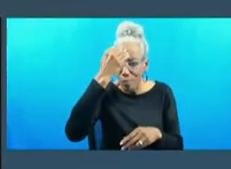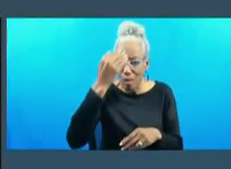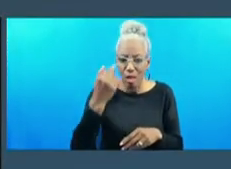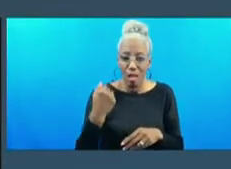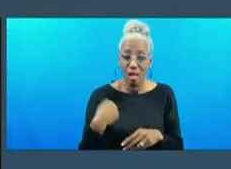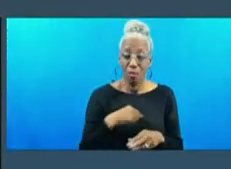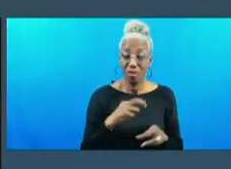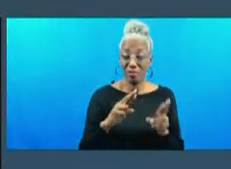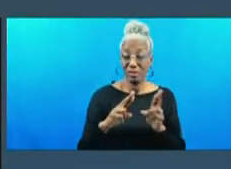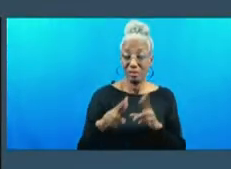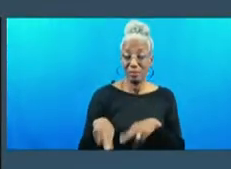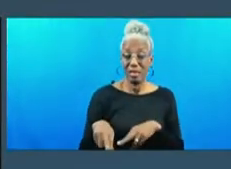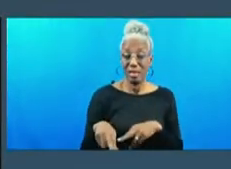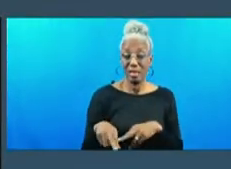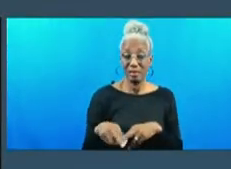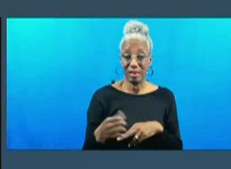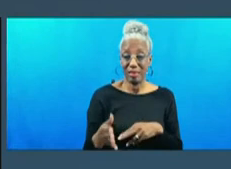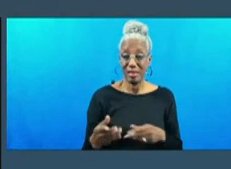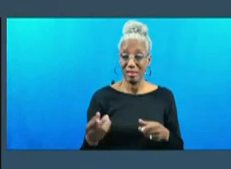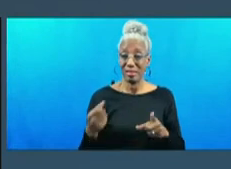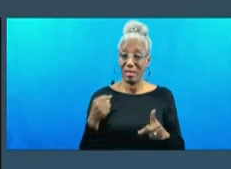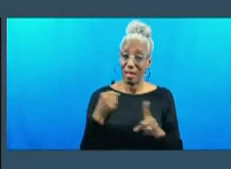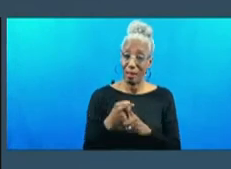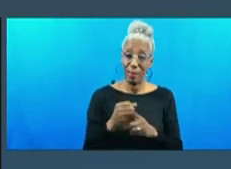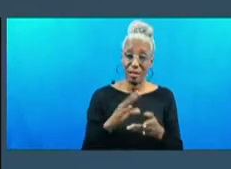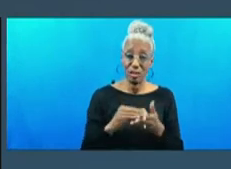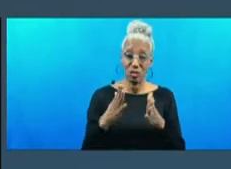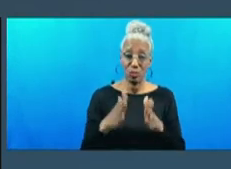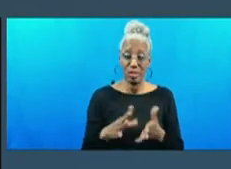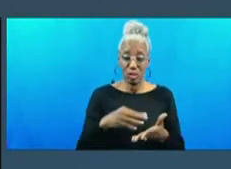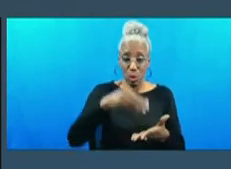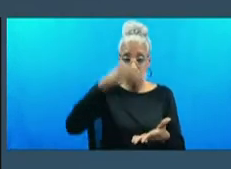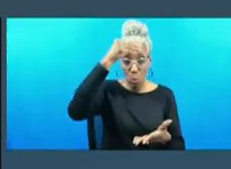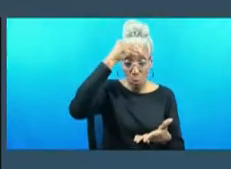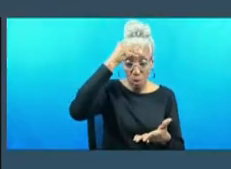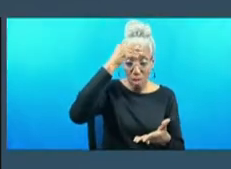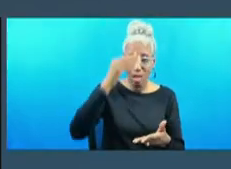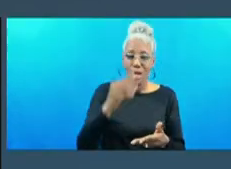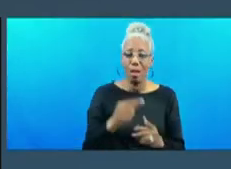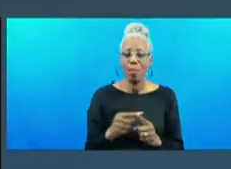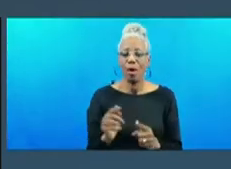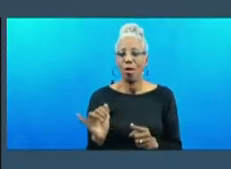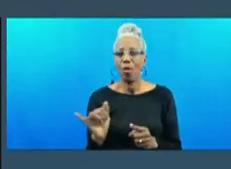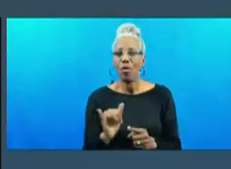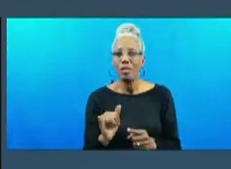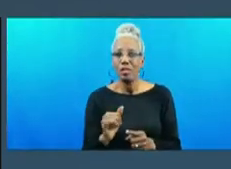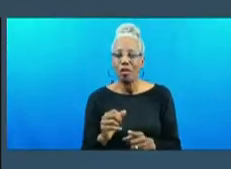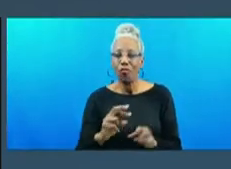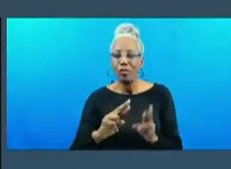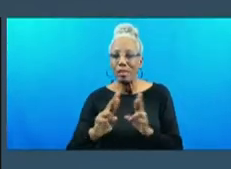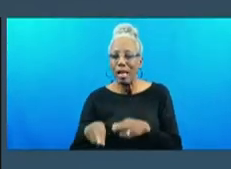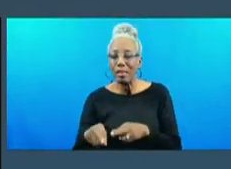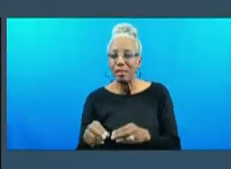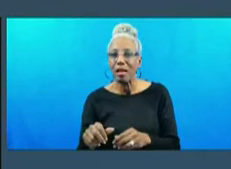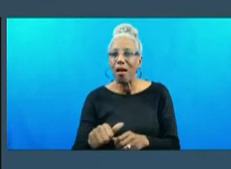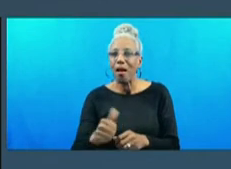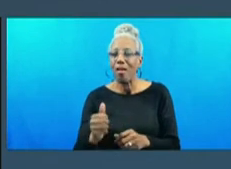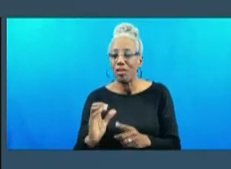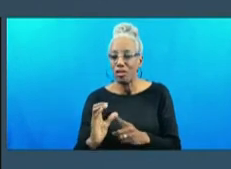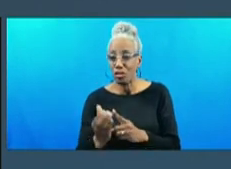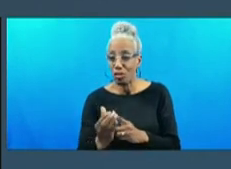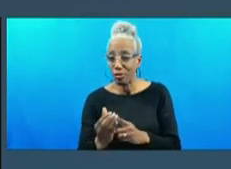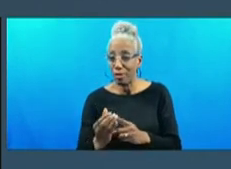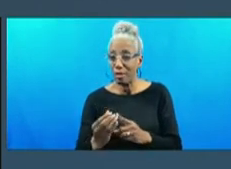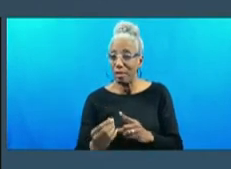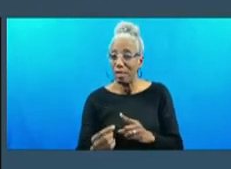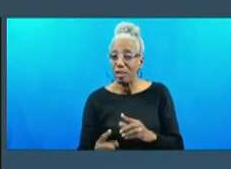things that have impacted our students and their learning, but we're also being reactive to a number of other circumstances that were elevated by COVID. And I'll call out social emotional learning